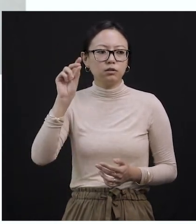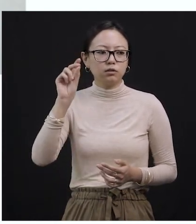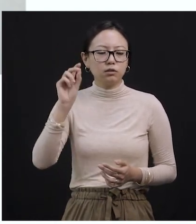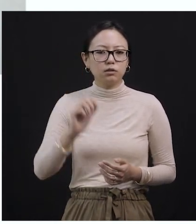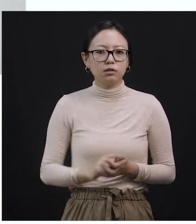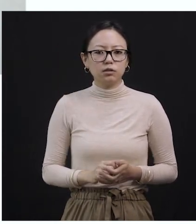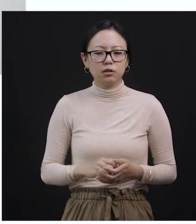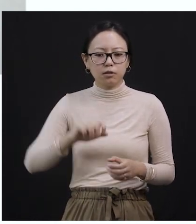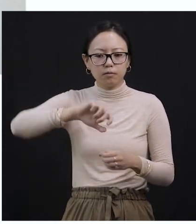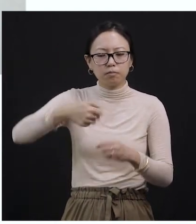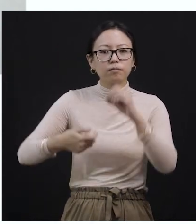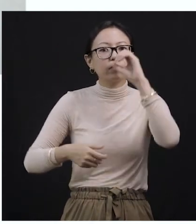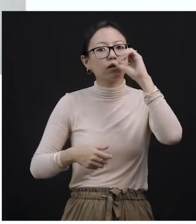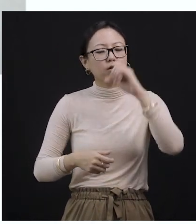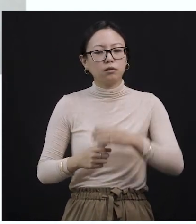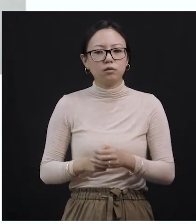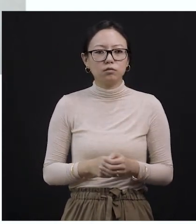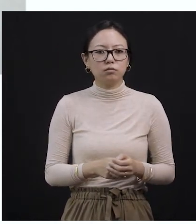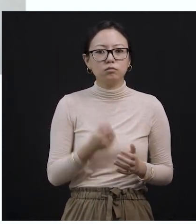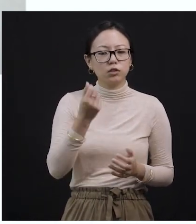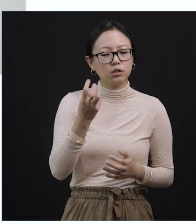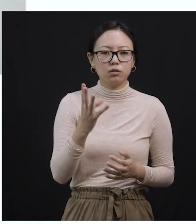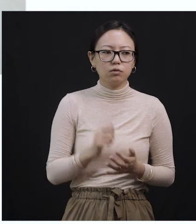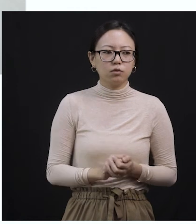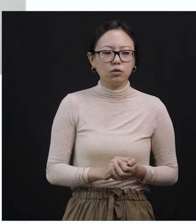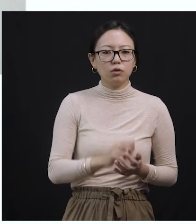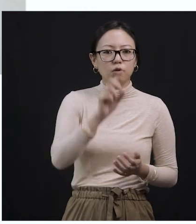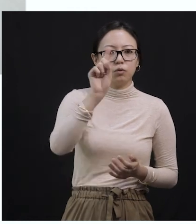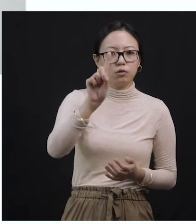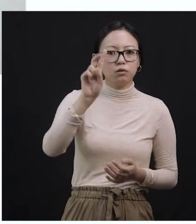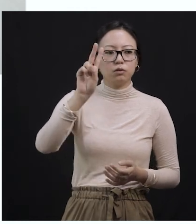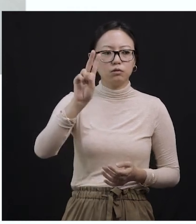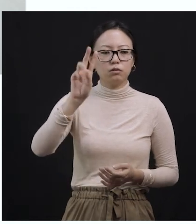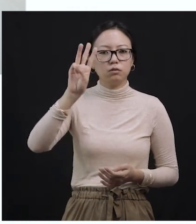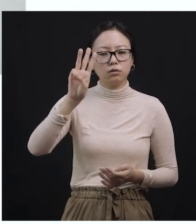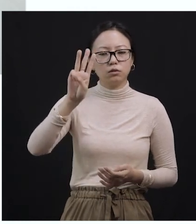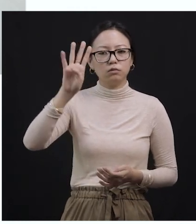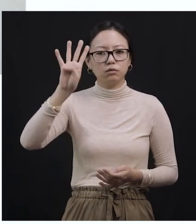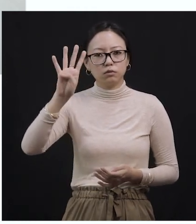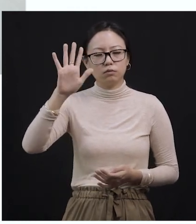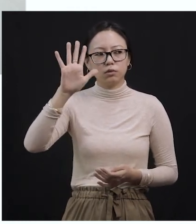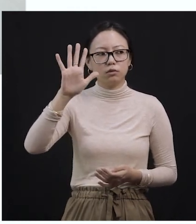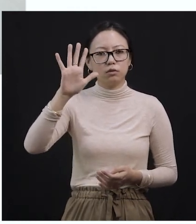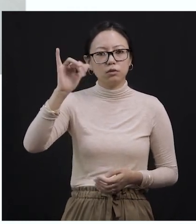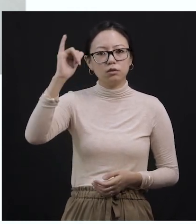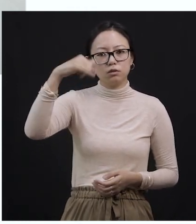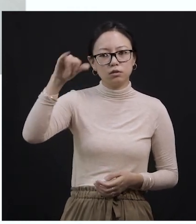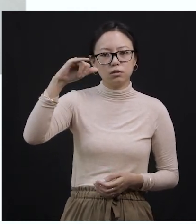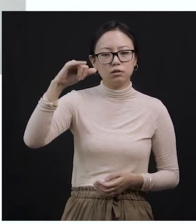Let's count the bottles here. 1, 2, 3, 4,